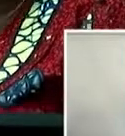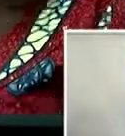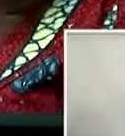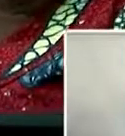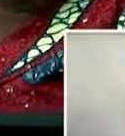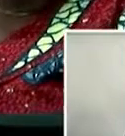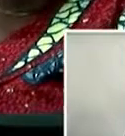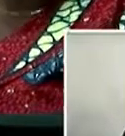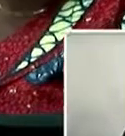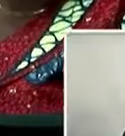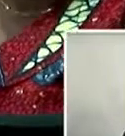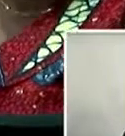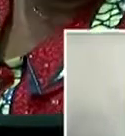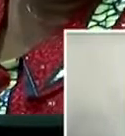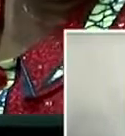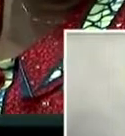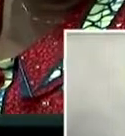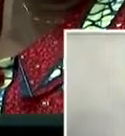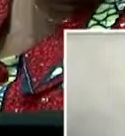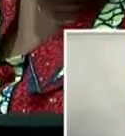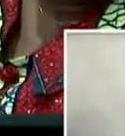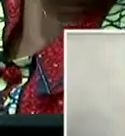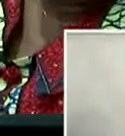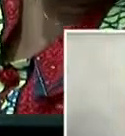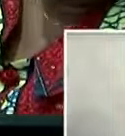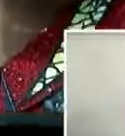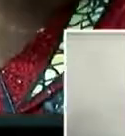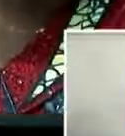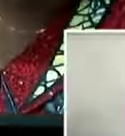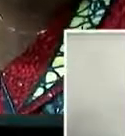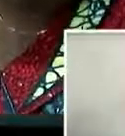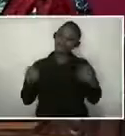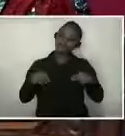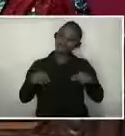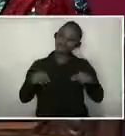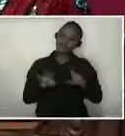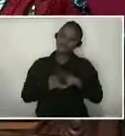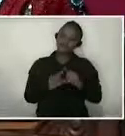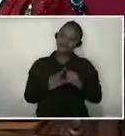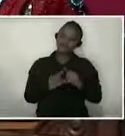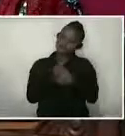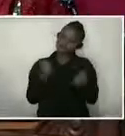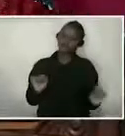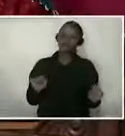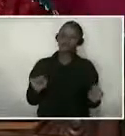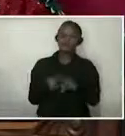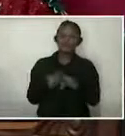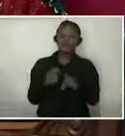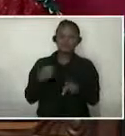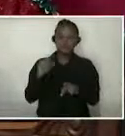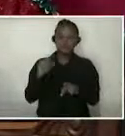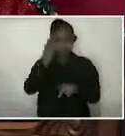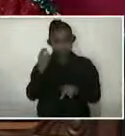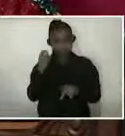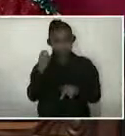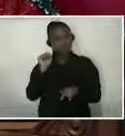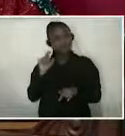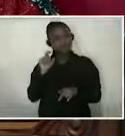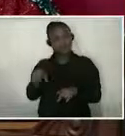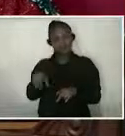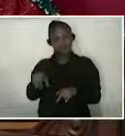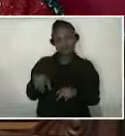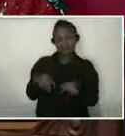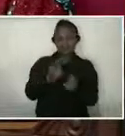democracy, and let us be thankful that we have attained this democracy and media freedom. Honorable Speaker, let me state that as